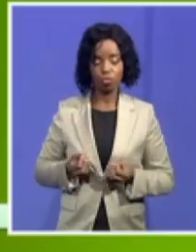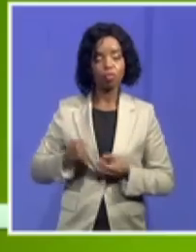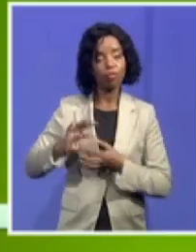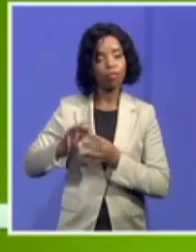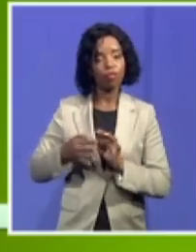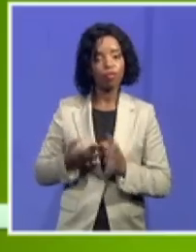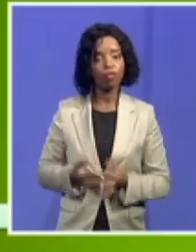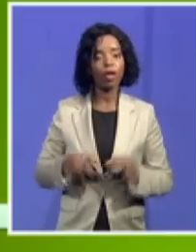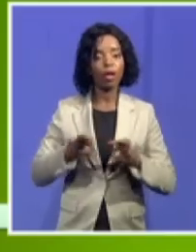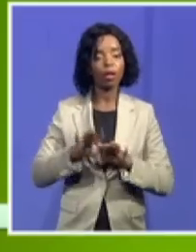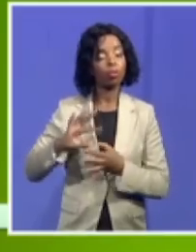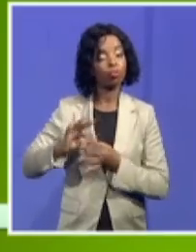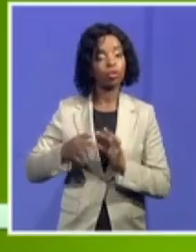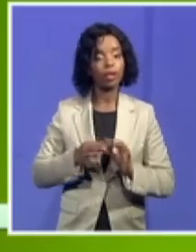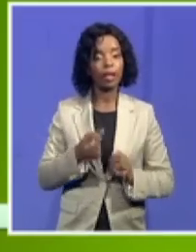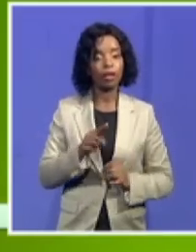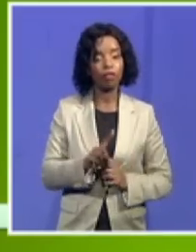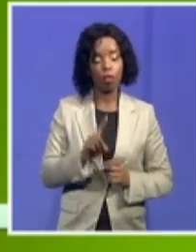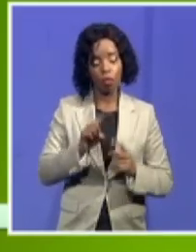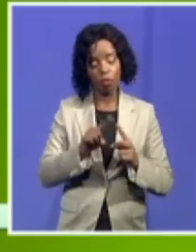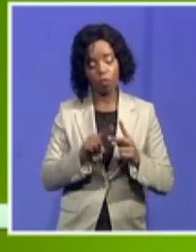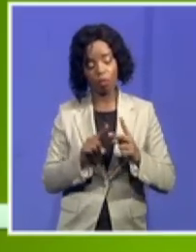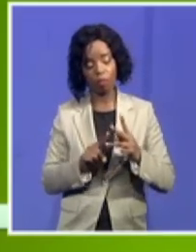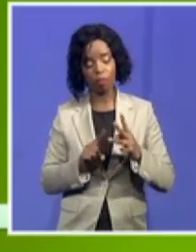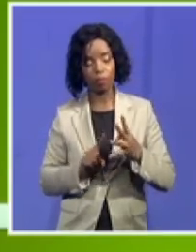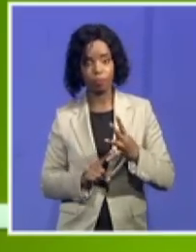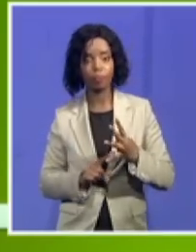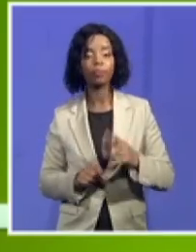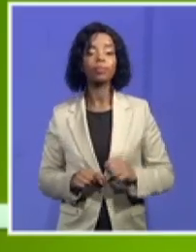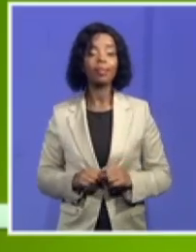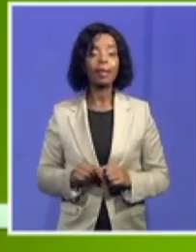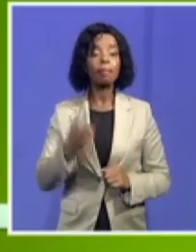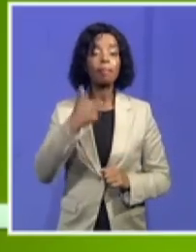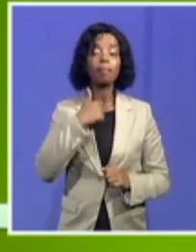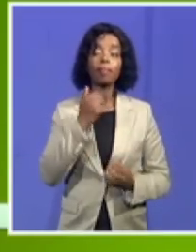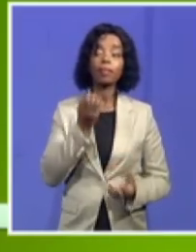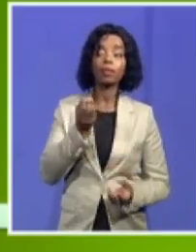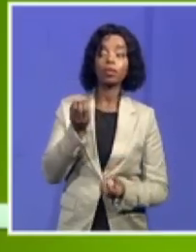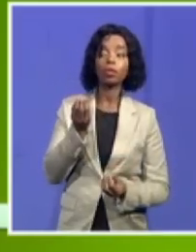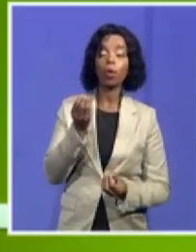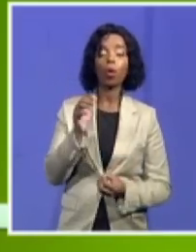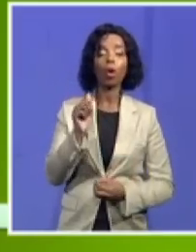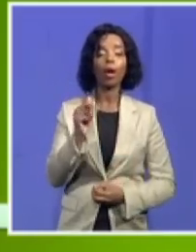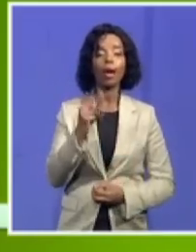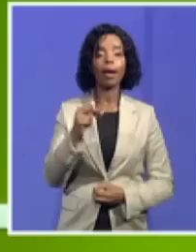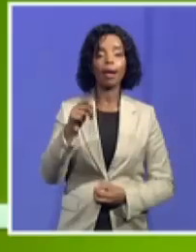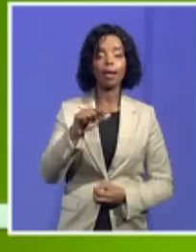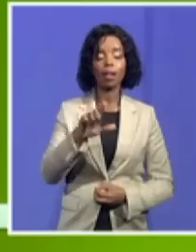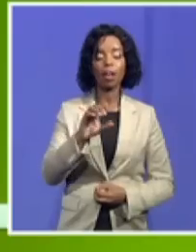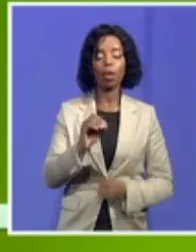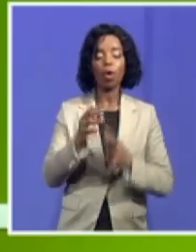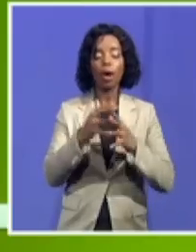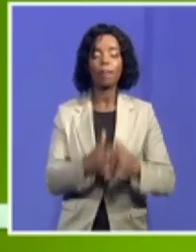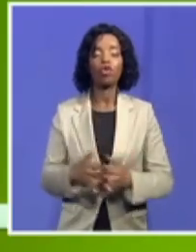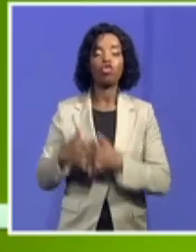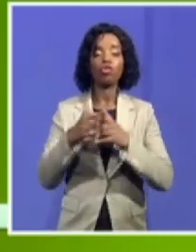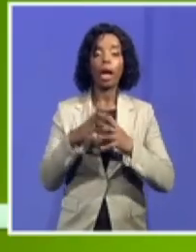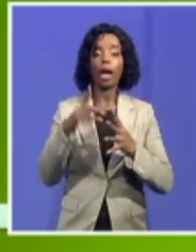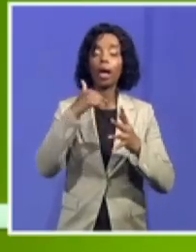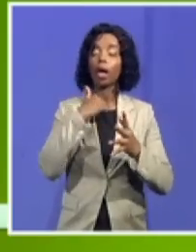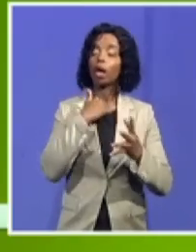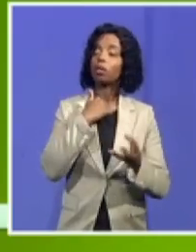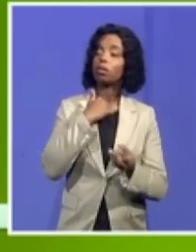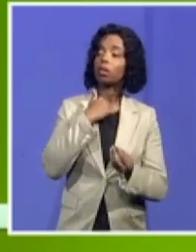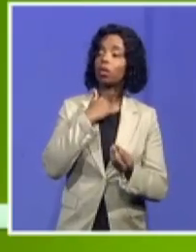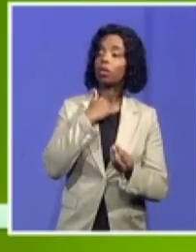I saw at the Mogalakwena mine of Anglo American just gave me a look into what the